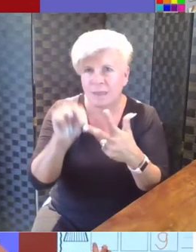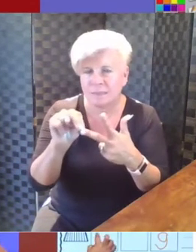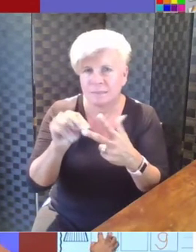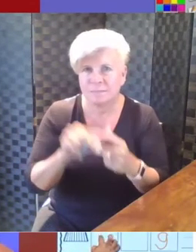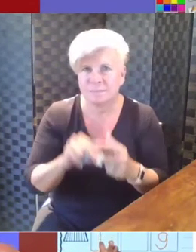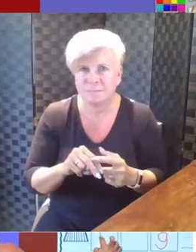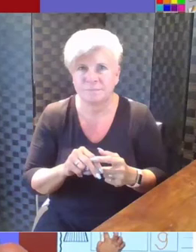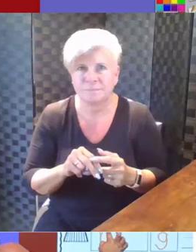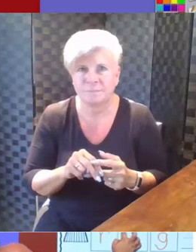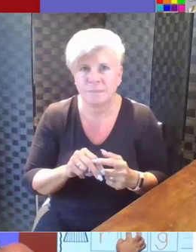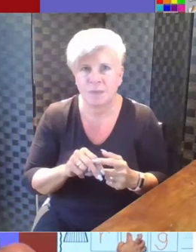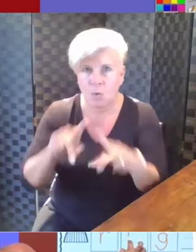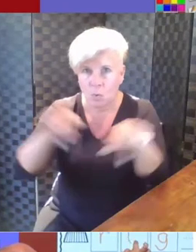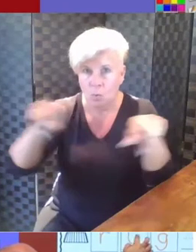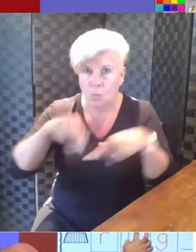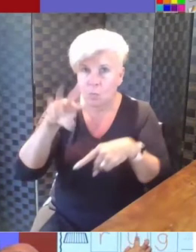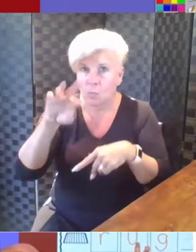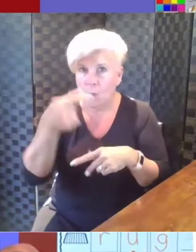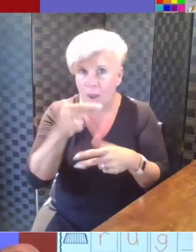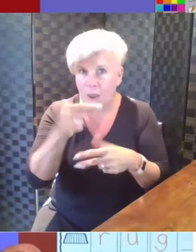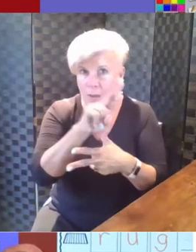I'm going to fill out the rest of it for you.